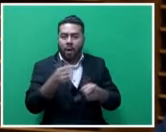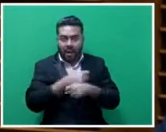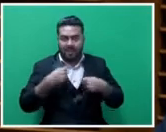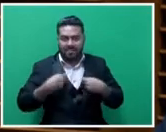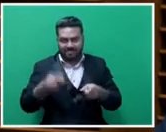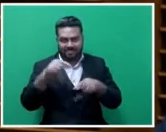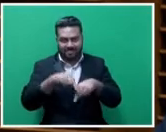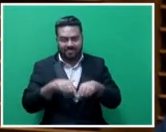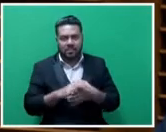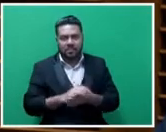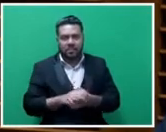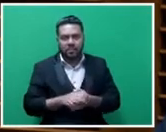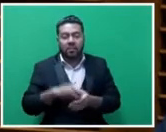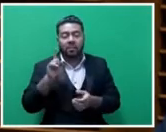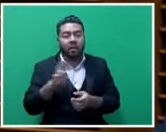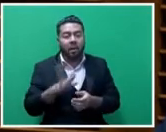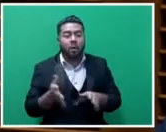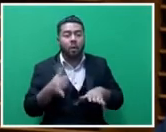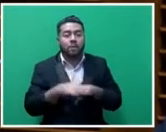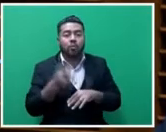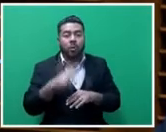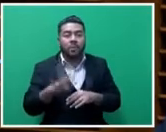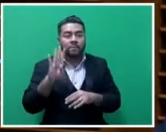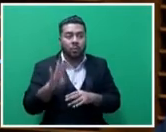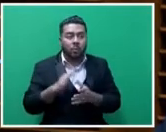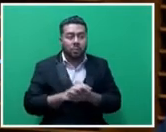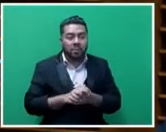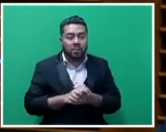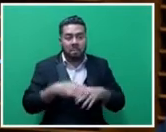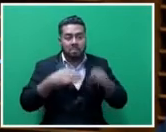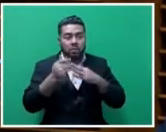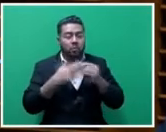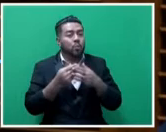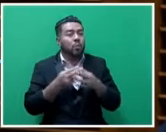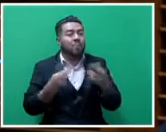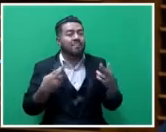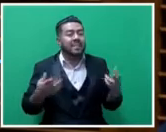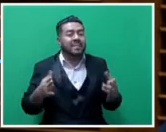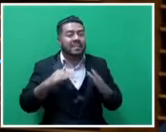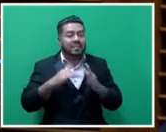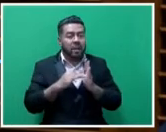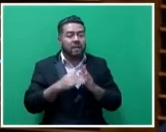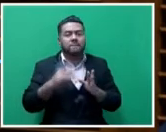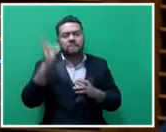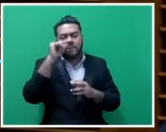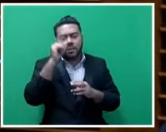conditions. There are over 24 odd building-related standards adopted as